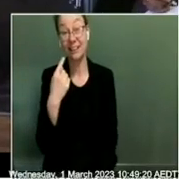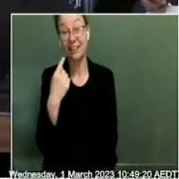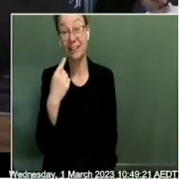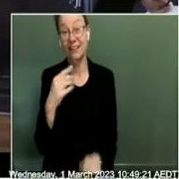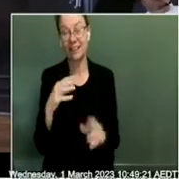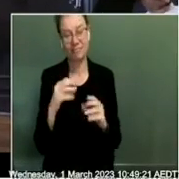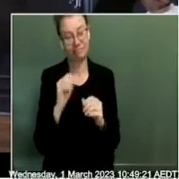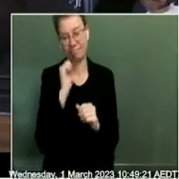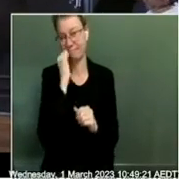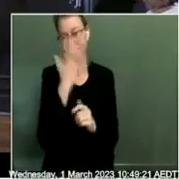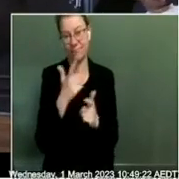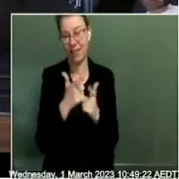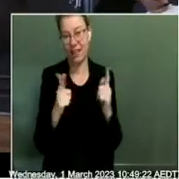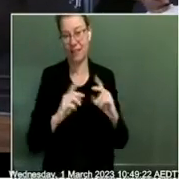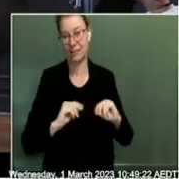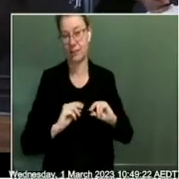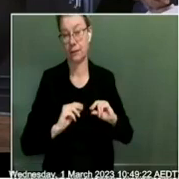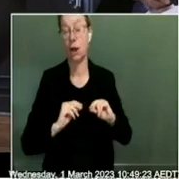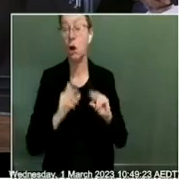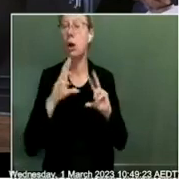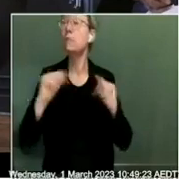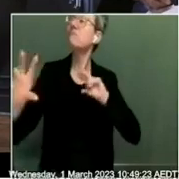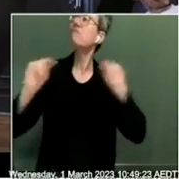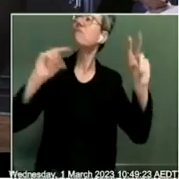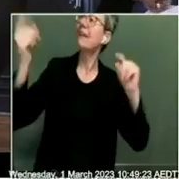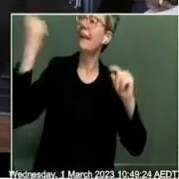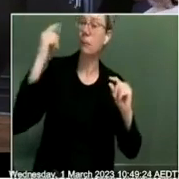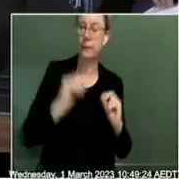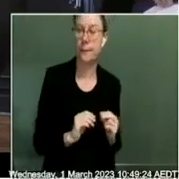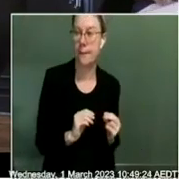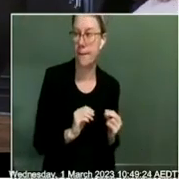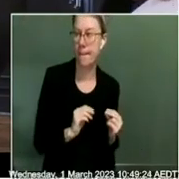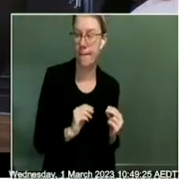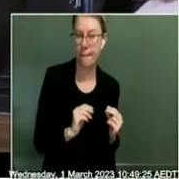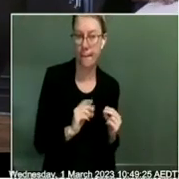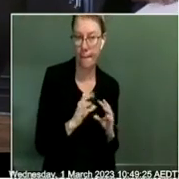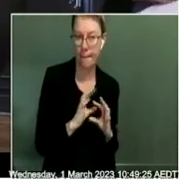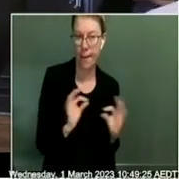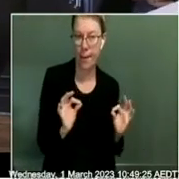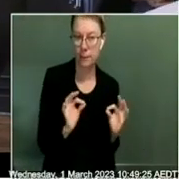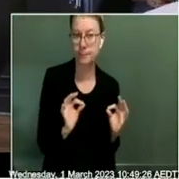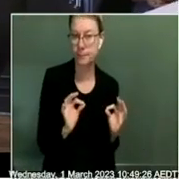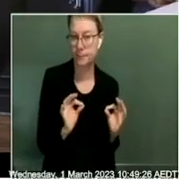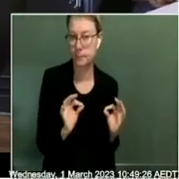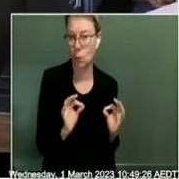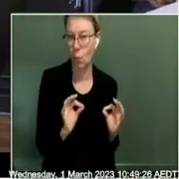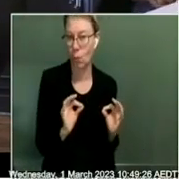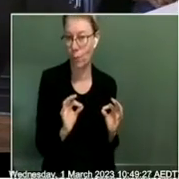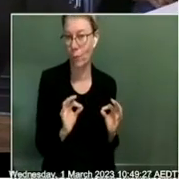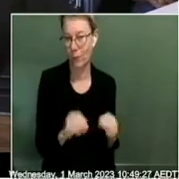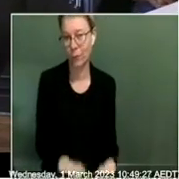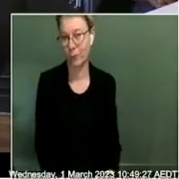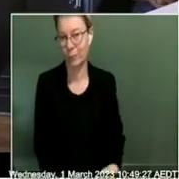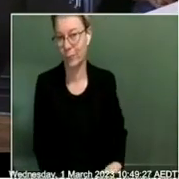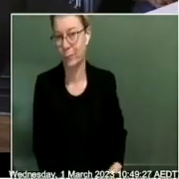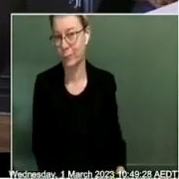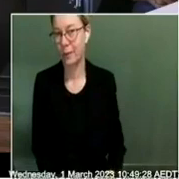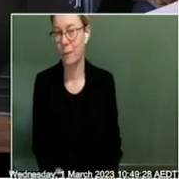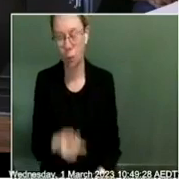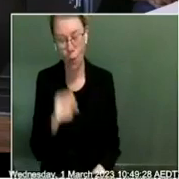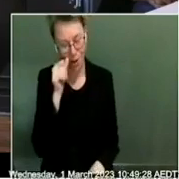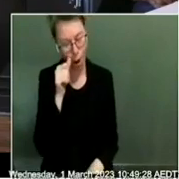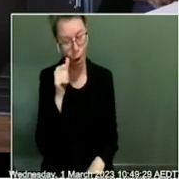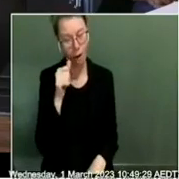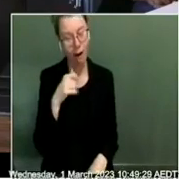whispered, and one of them is his mother. Yeah. So there would have been some secret practices, I believe. Somewhere. So that's where